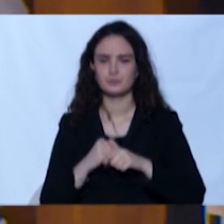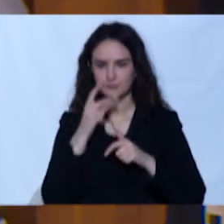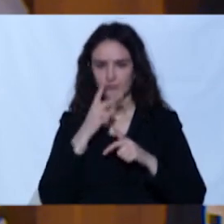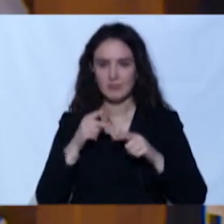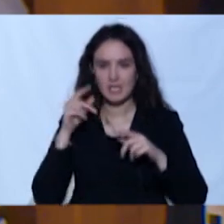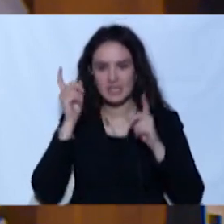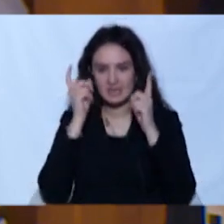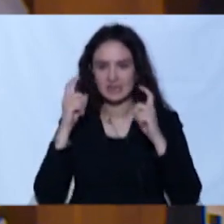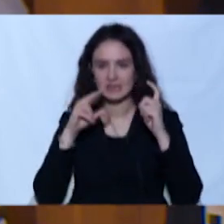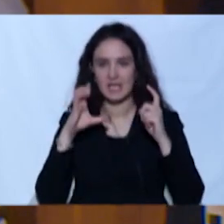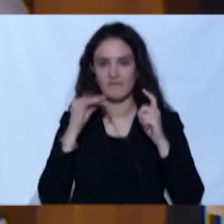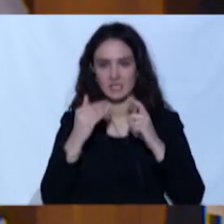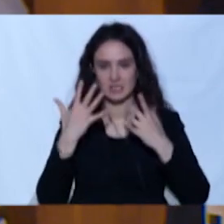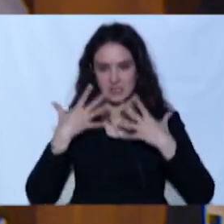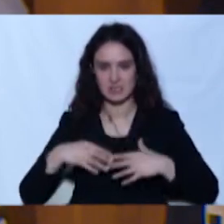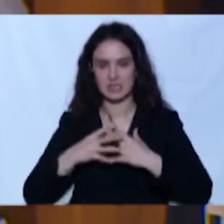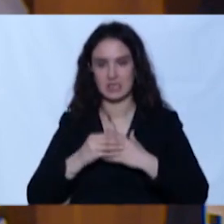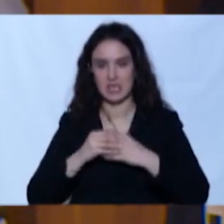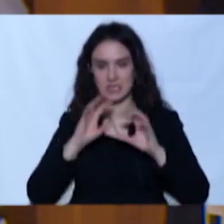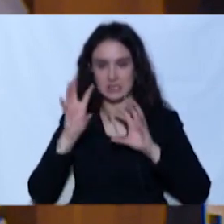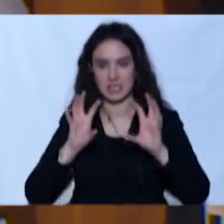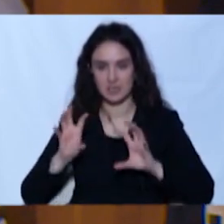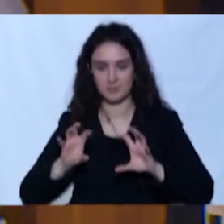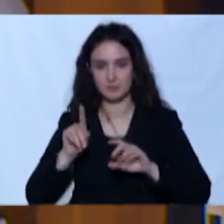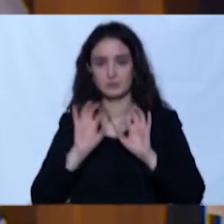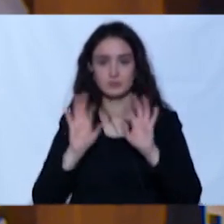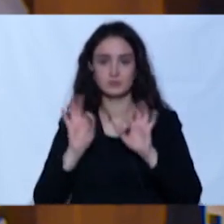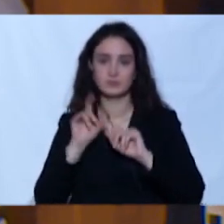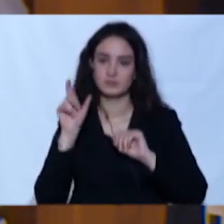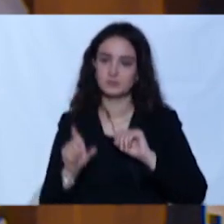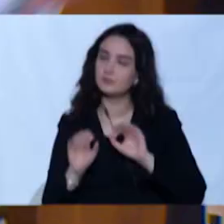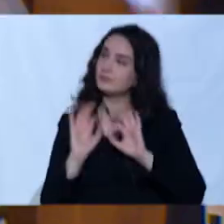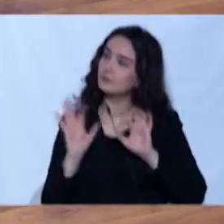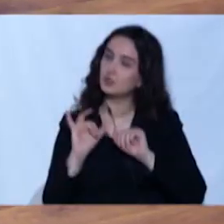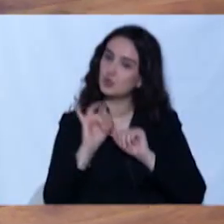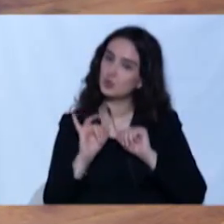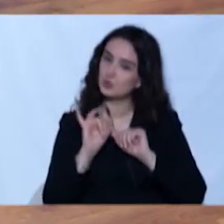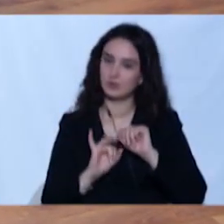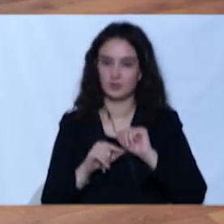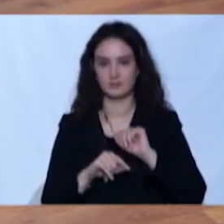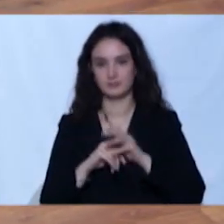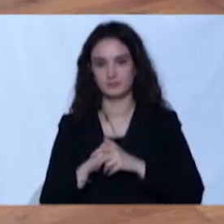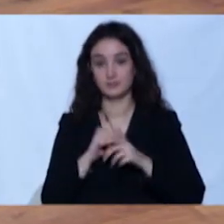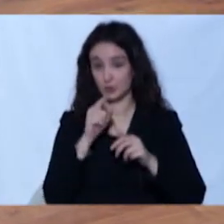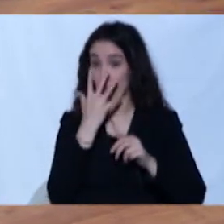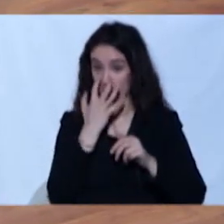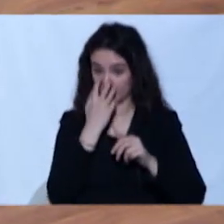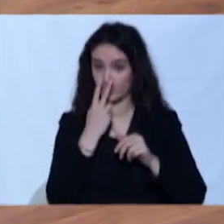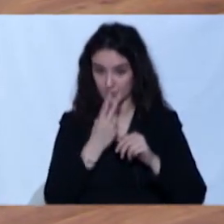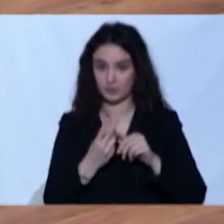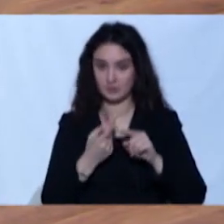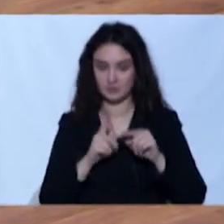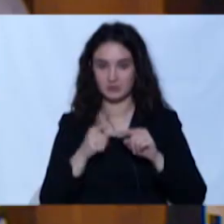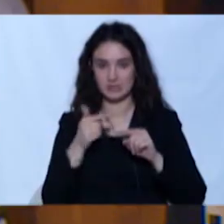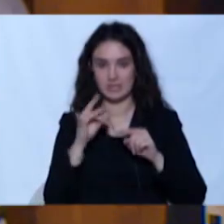parts. And then tell the story to someone you love. Your picture of the